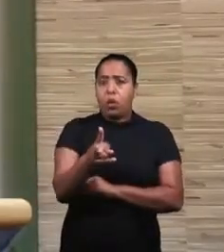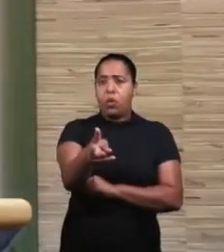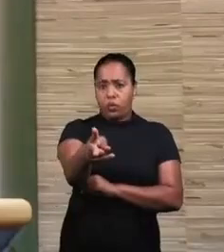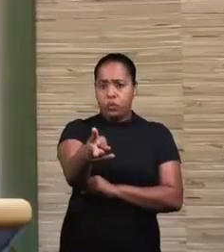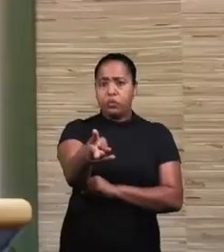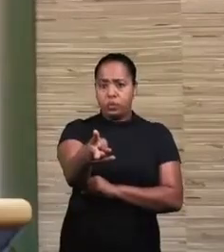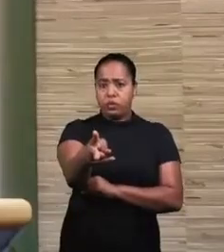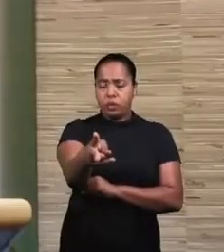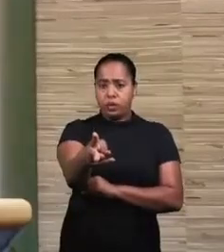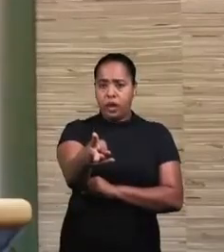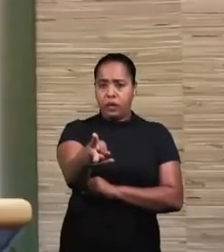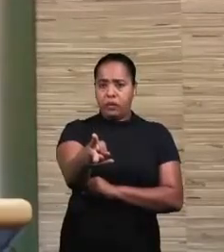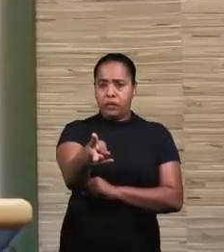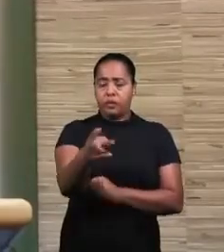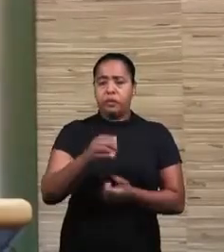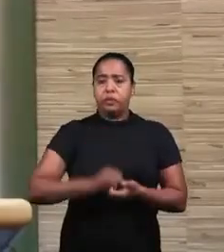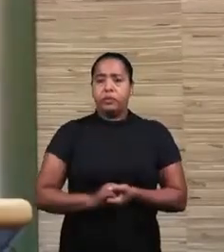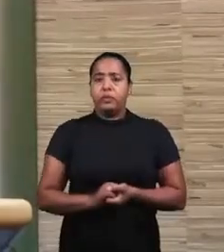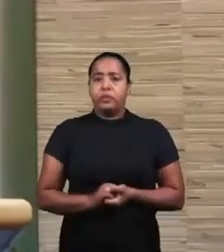about